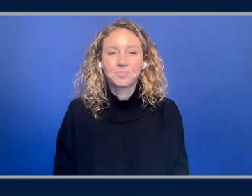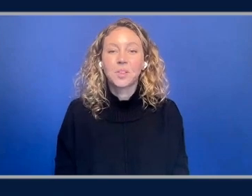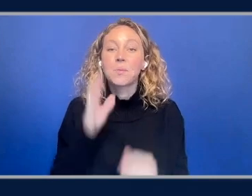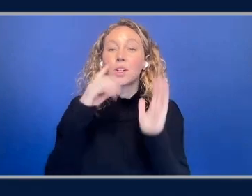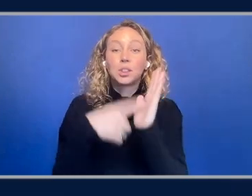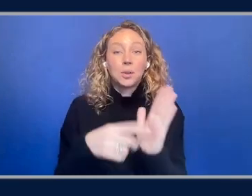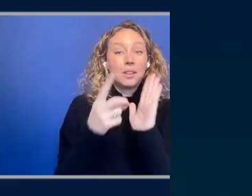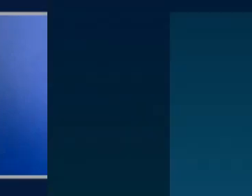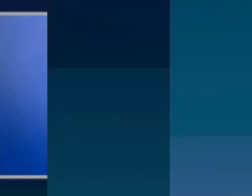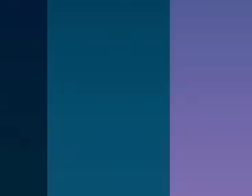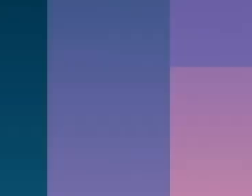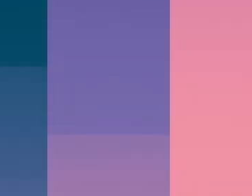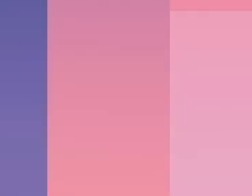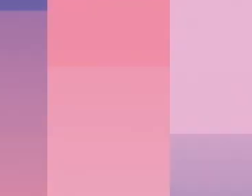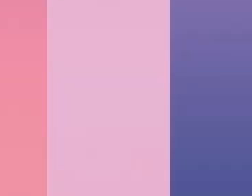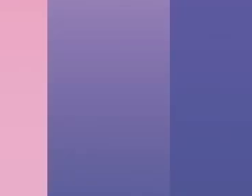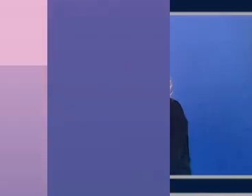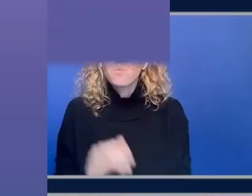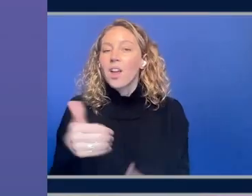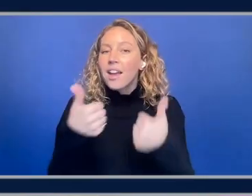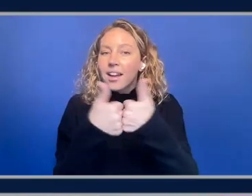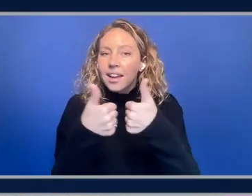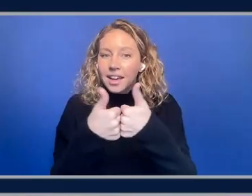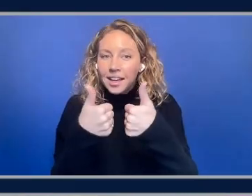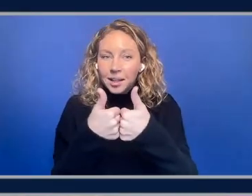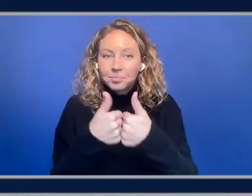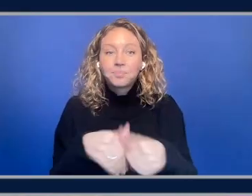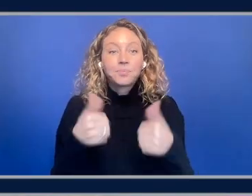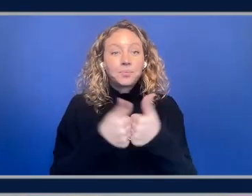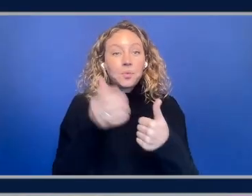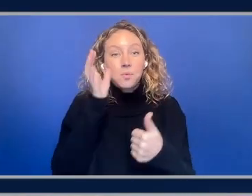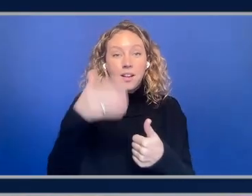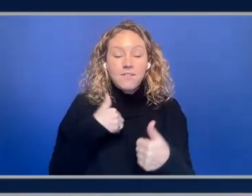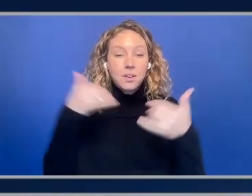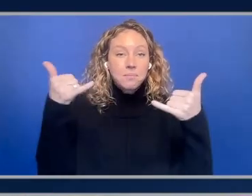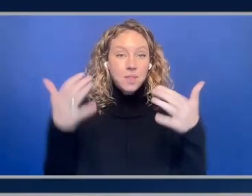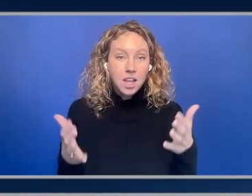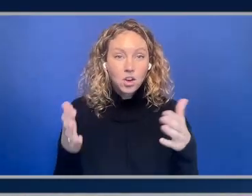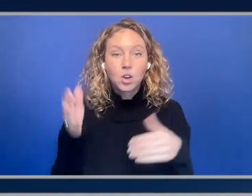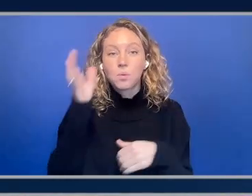dive right. in. So that's the game, right? So the game will have players. So we generate some players in the